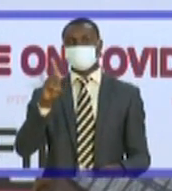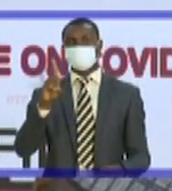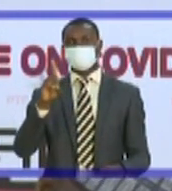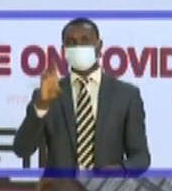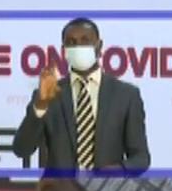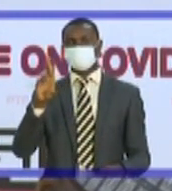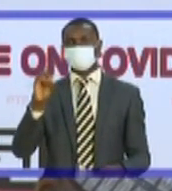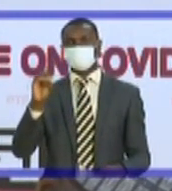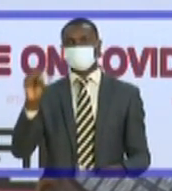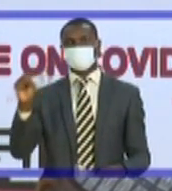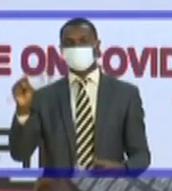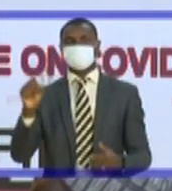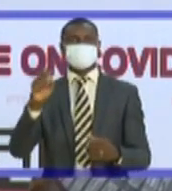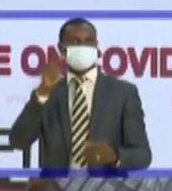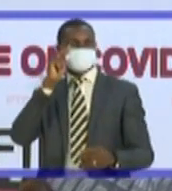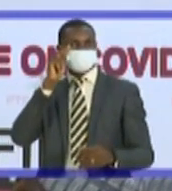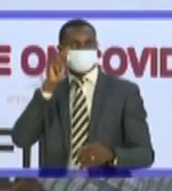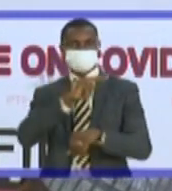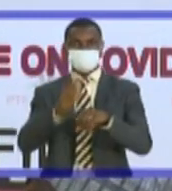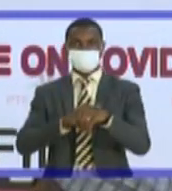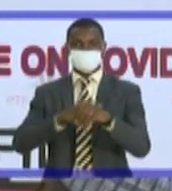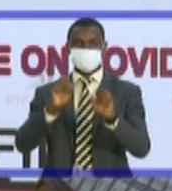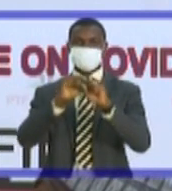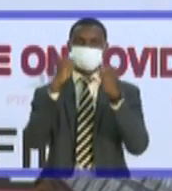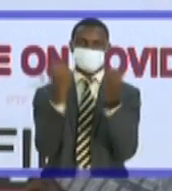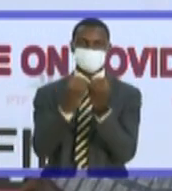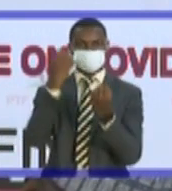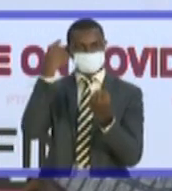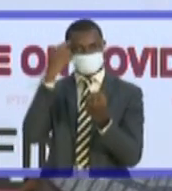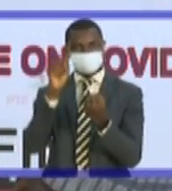Society for Women Council and Women in Business,